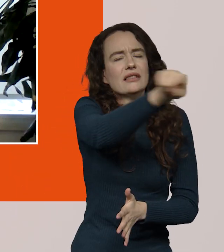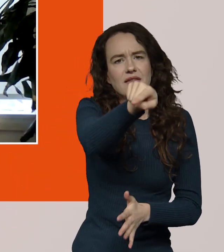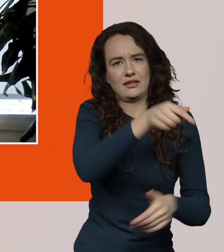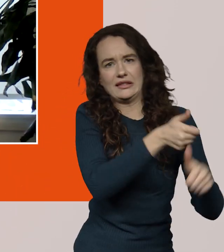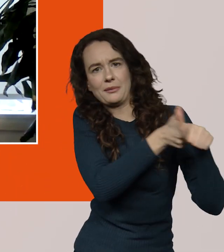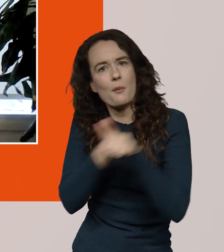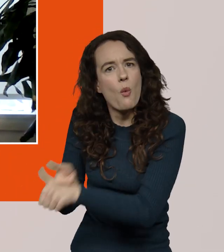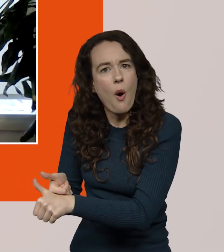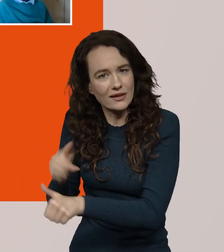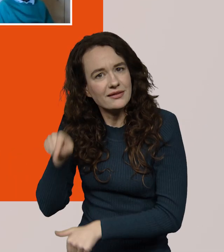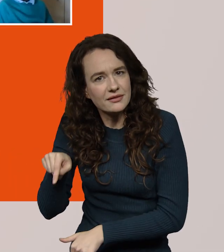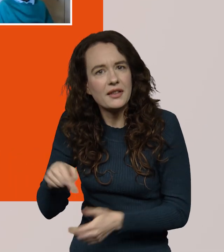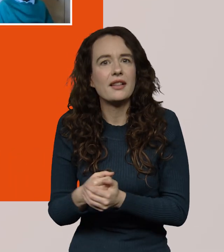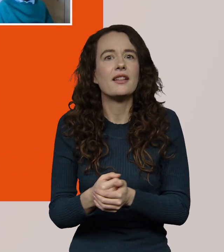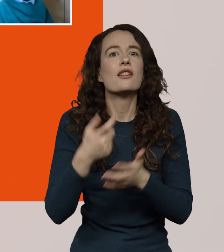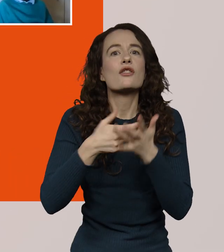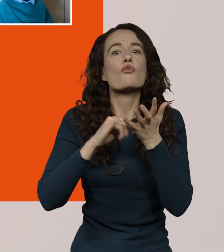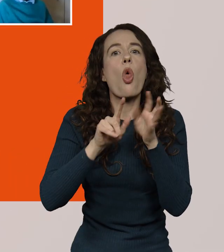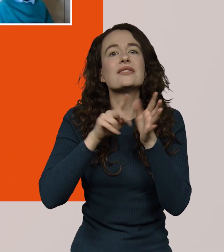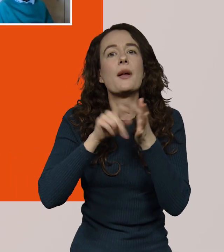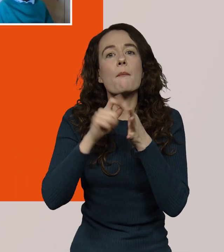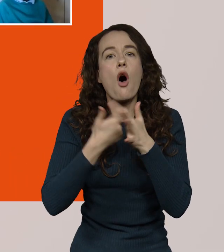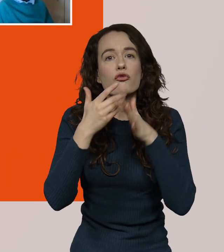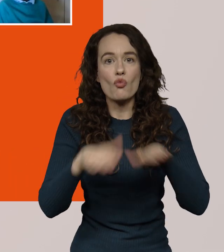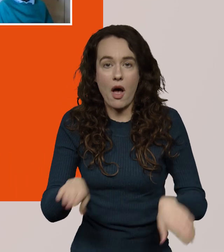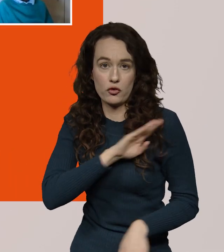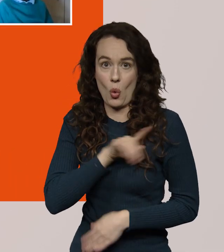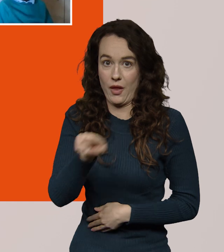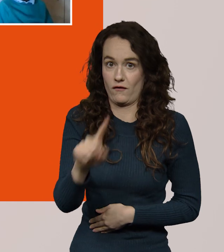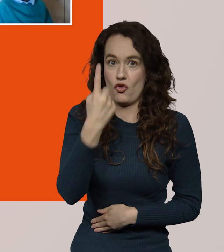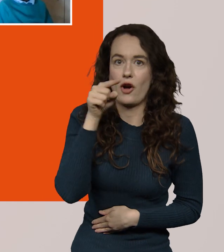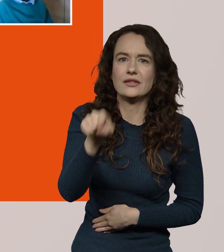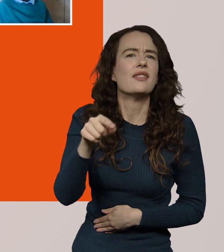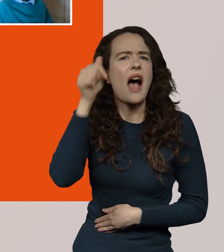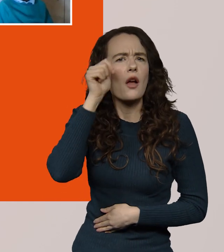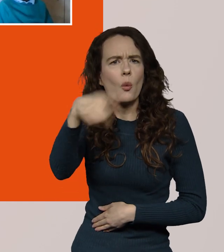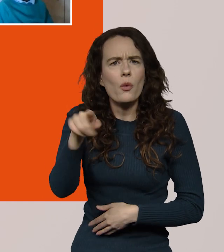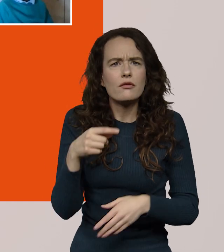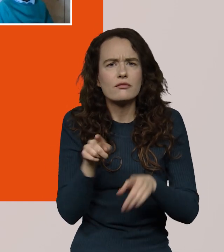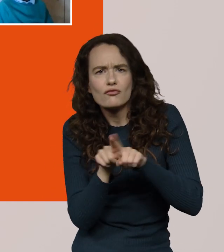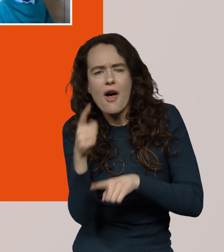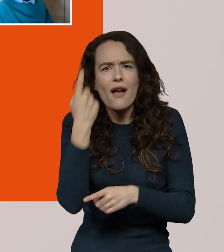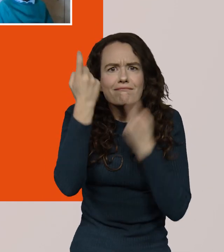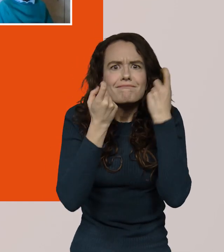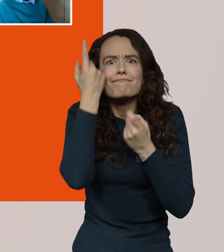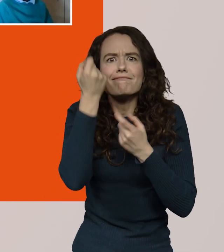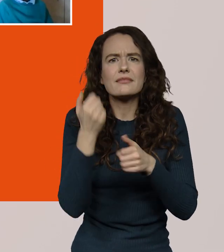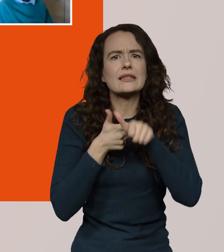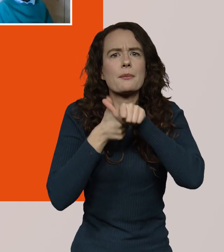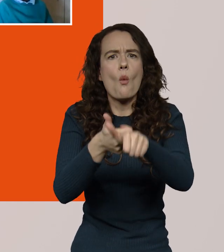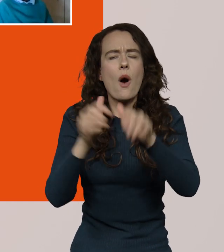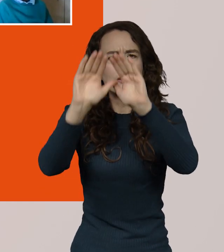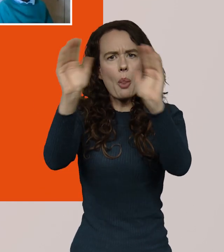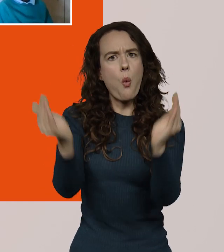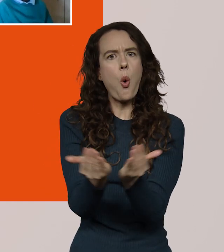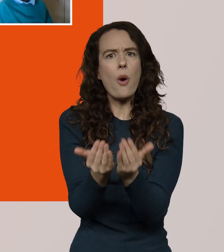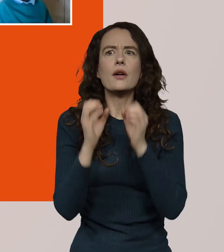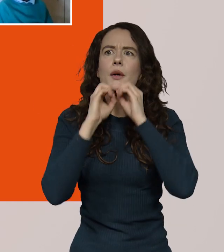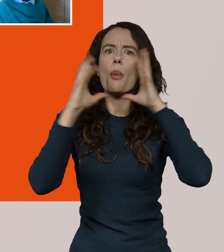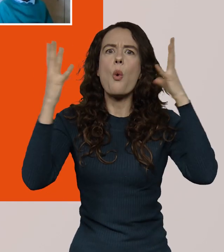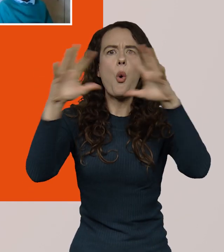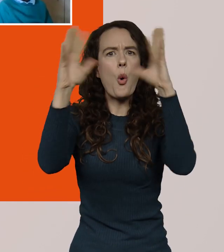Kate. My name is Makanaka. Ella Kate and Makanaka, it's great to have you with us today. It's very exciting. And